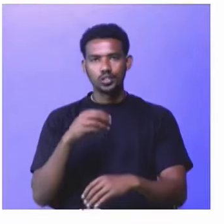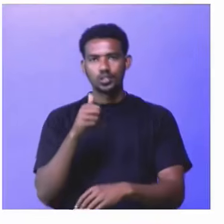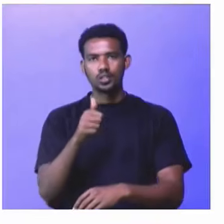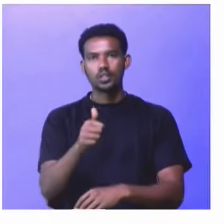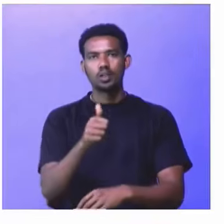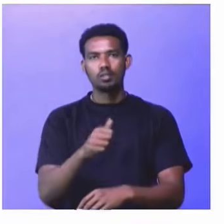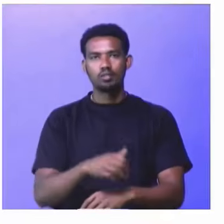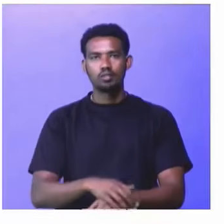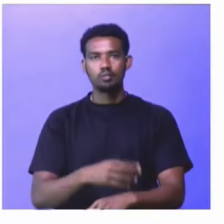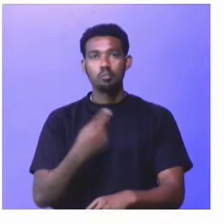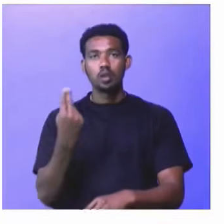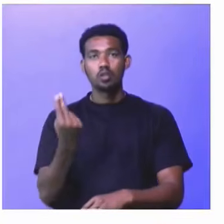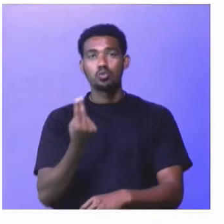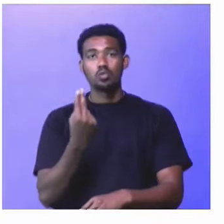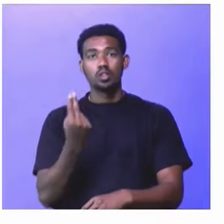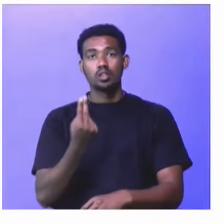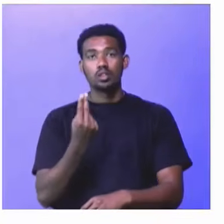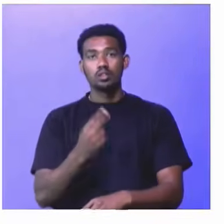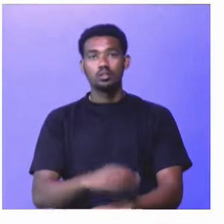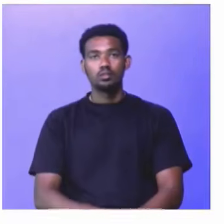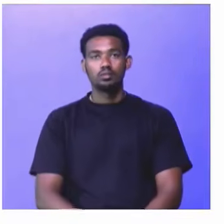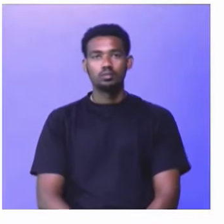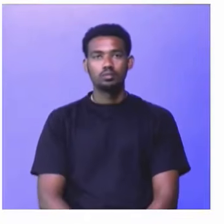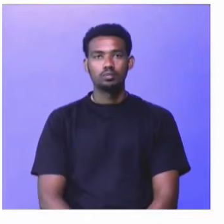by using